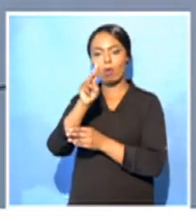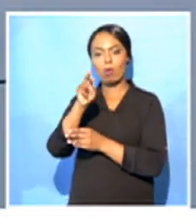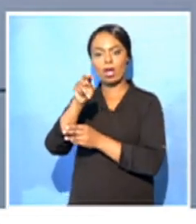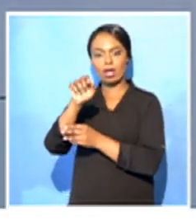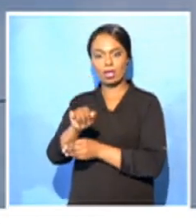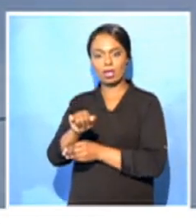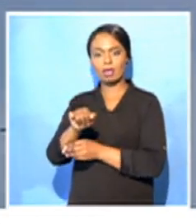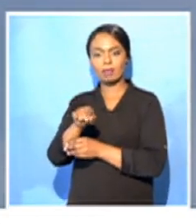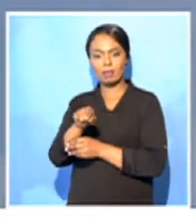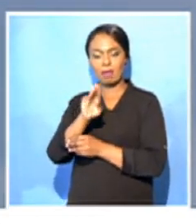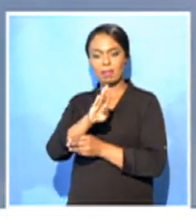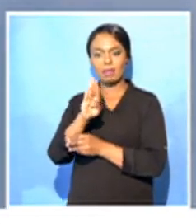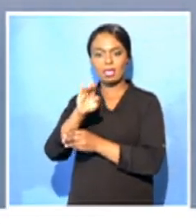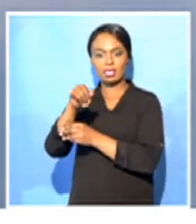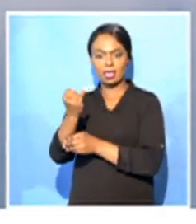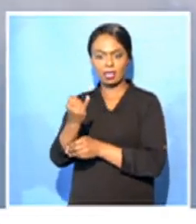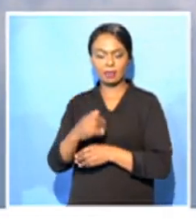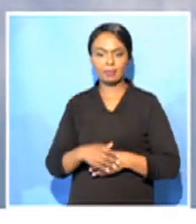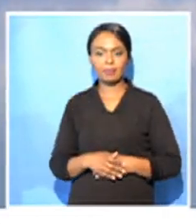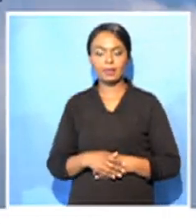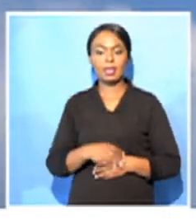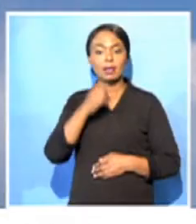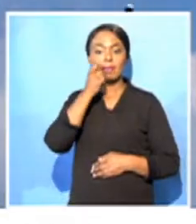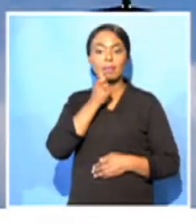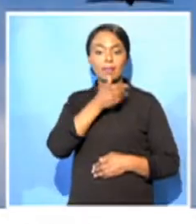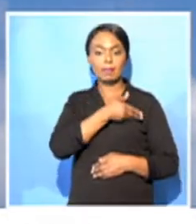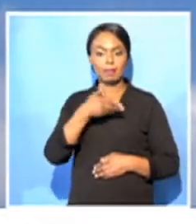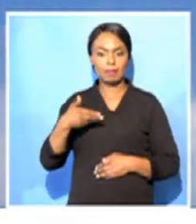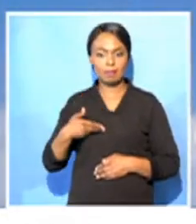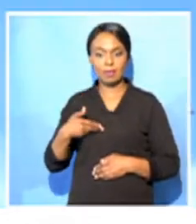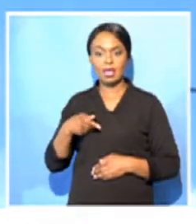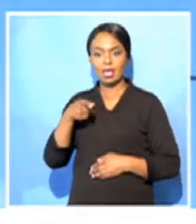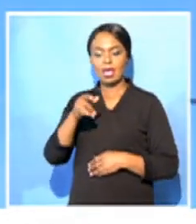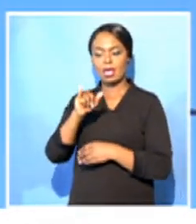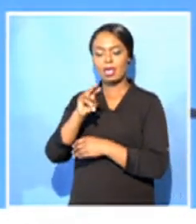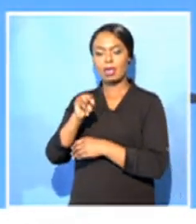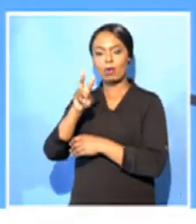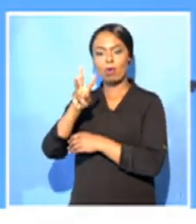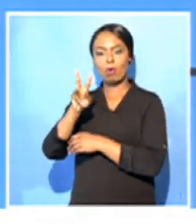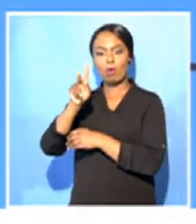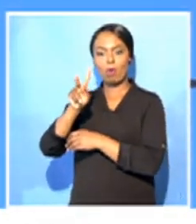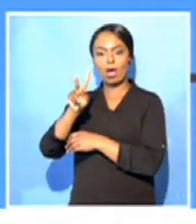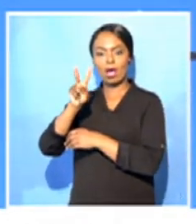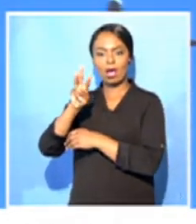of the BBJ. Ladies and gentlemen, Nkwazi formation.